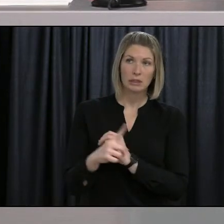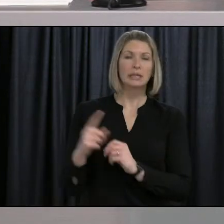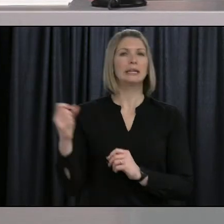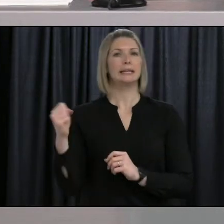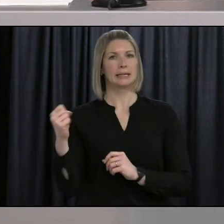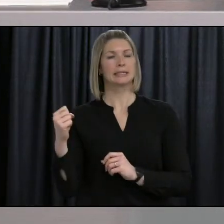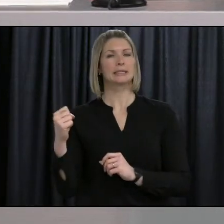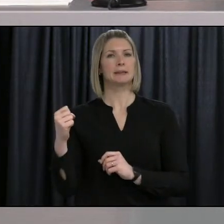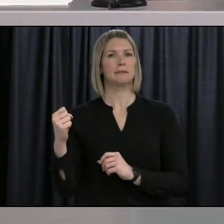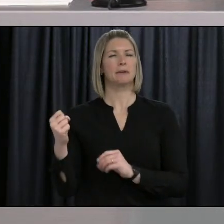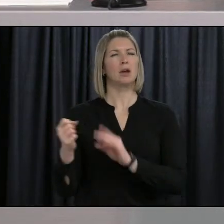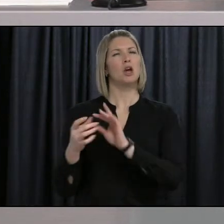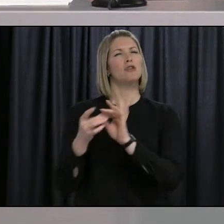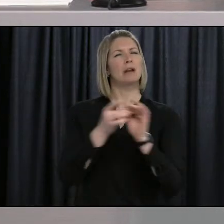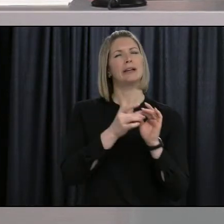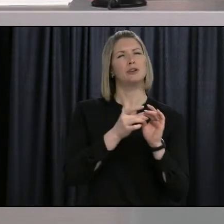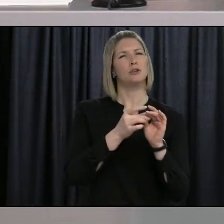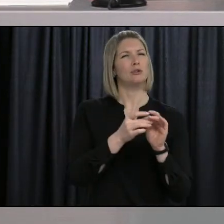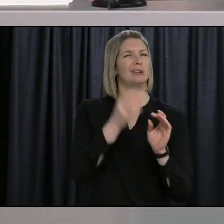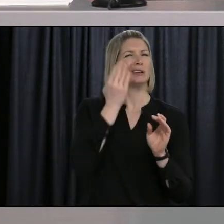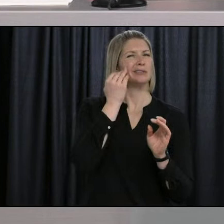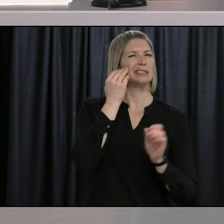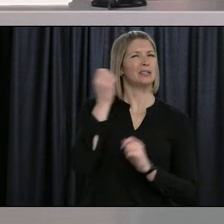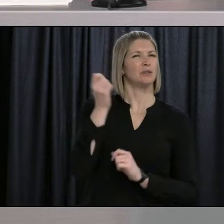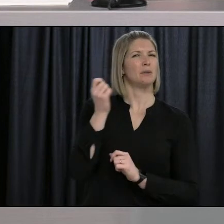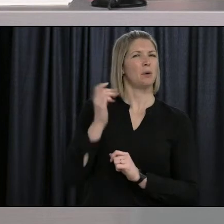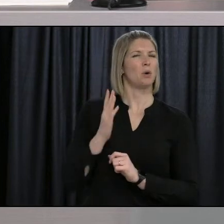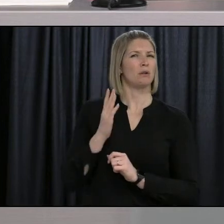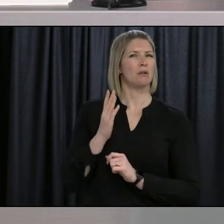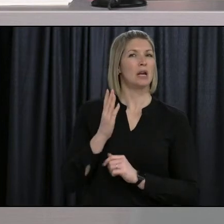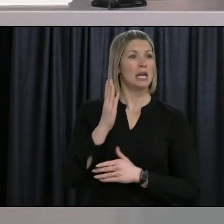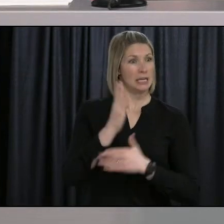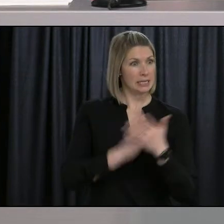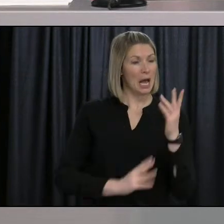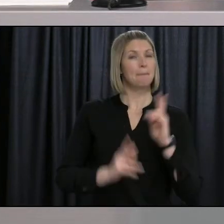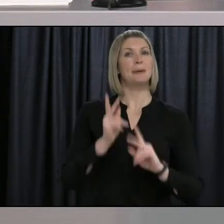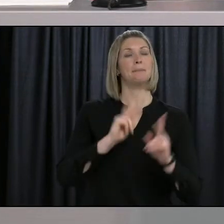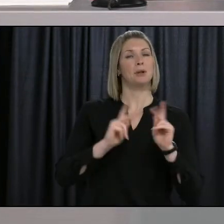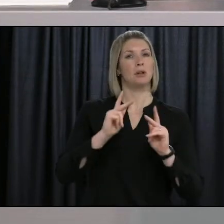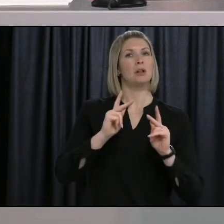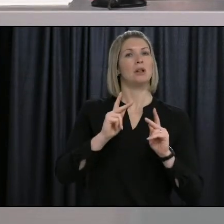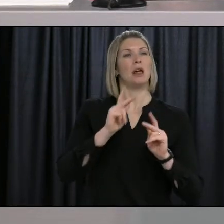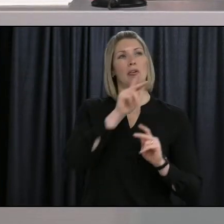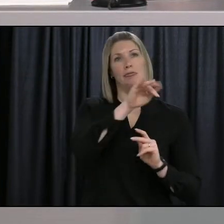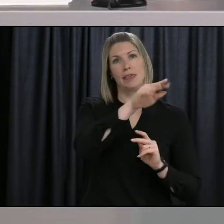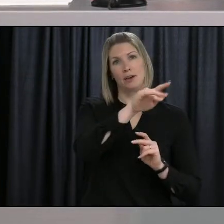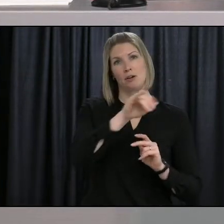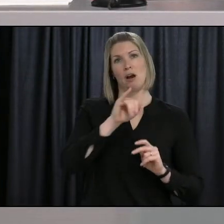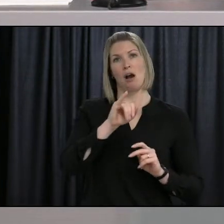question Kellyanne asked. We now know that there are some people in the ICU due to COVID, so there